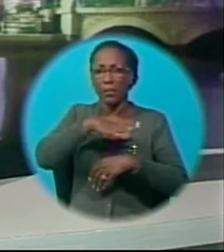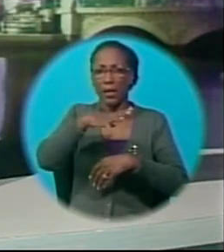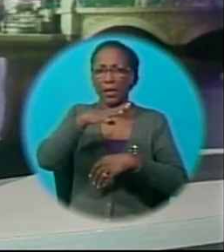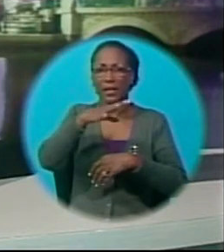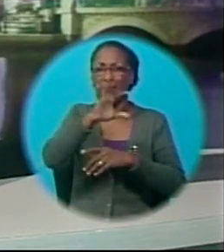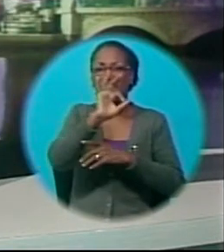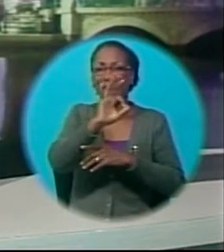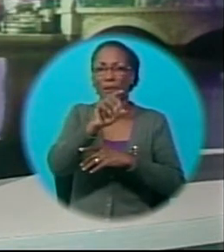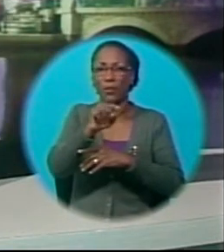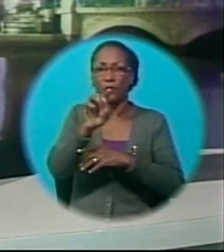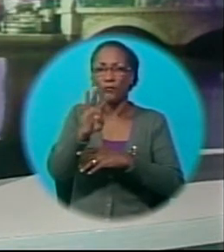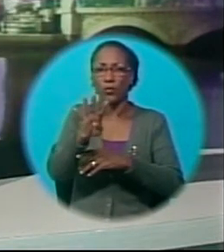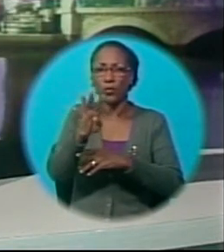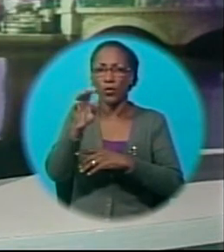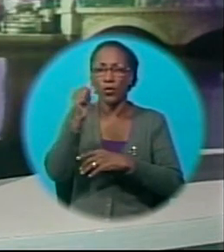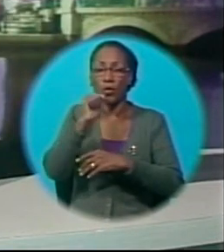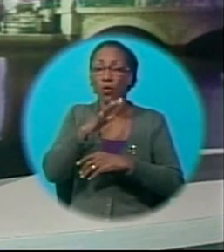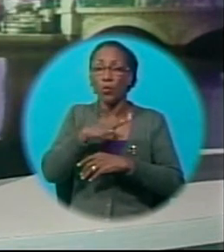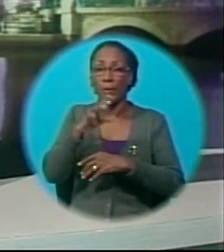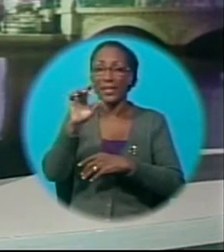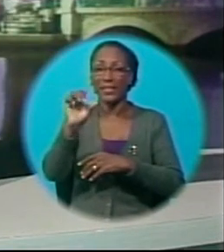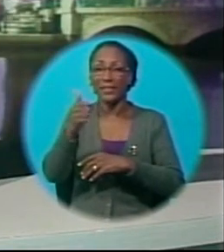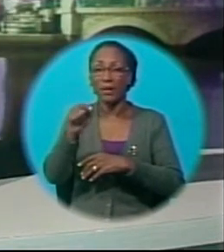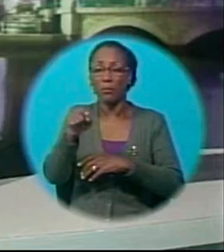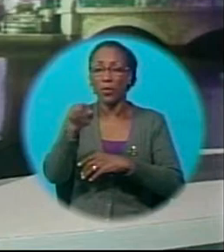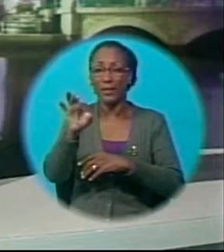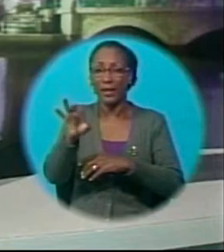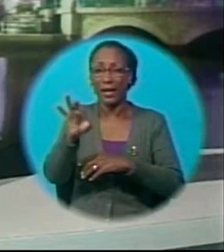9.4% and 10.9% among females.